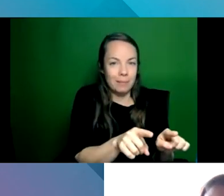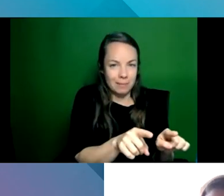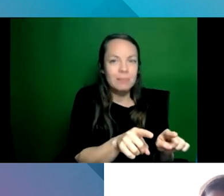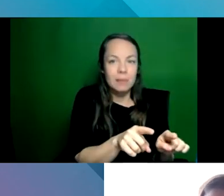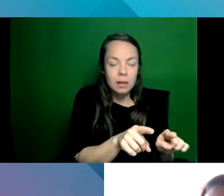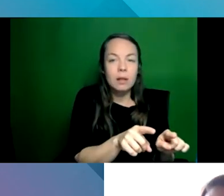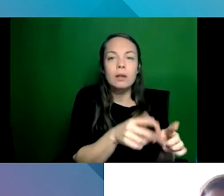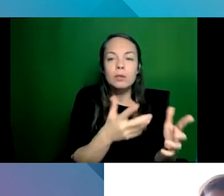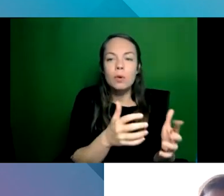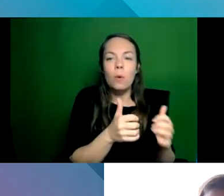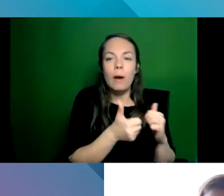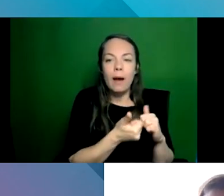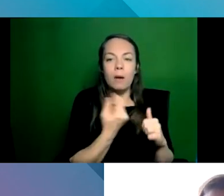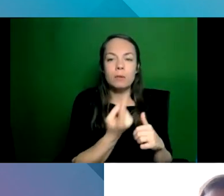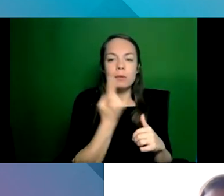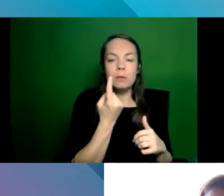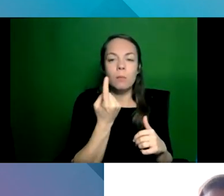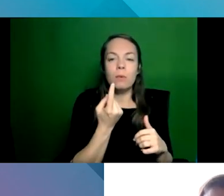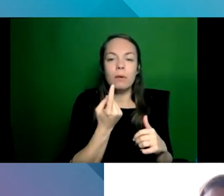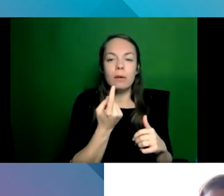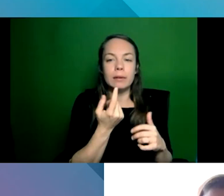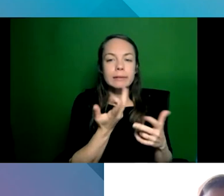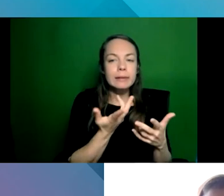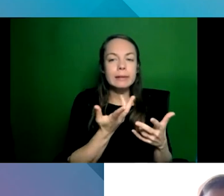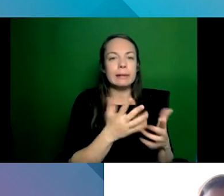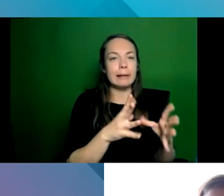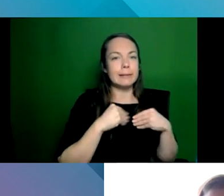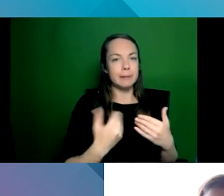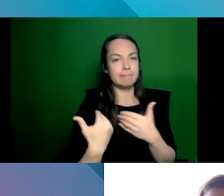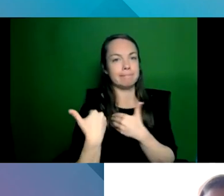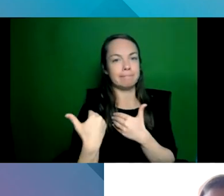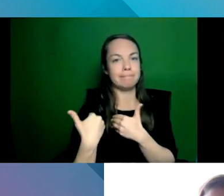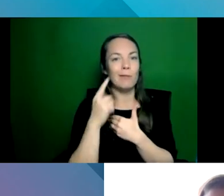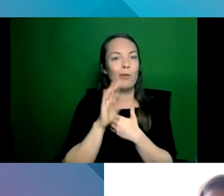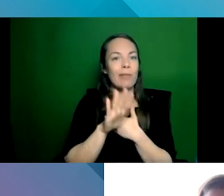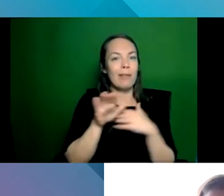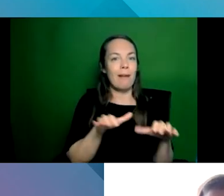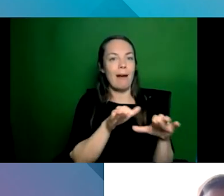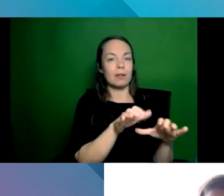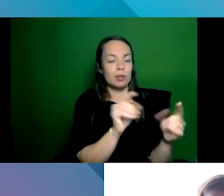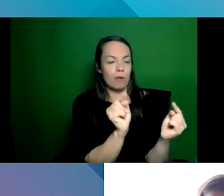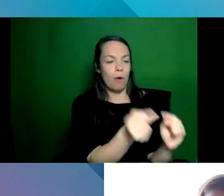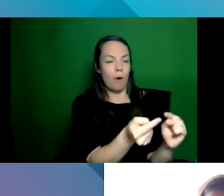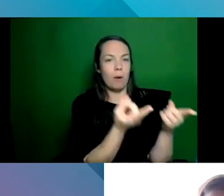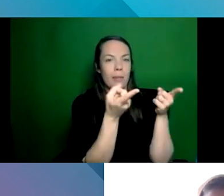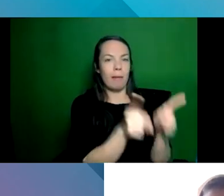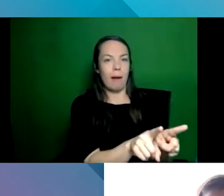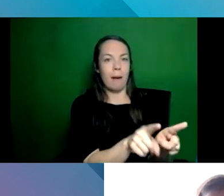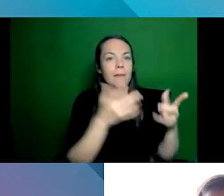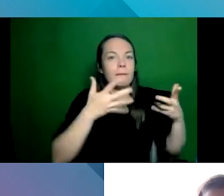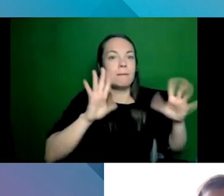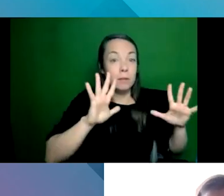someone learning and taking accountability for their actions or harm or abuse that they've caused. And